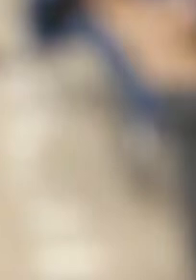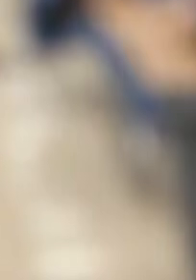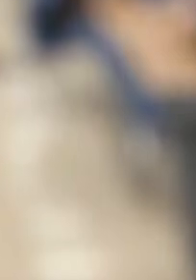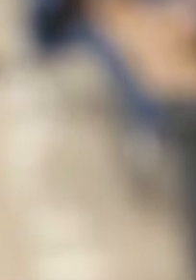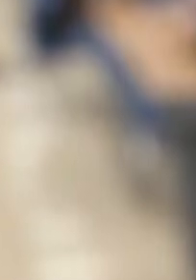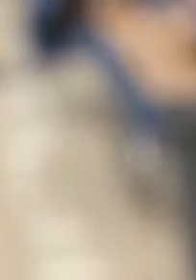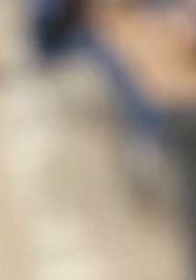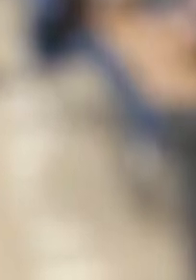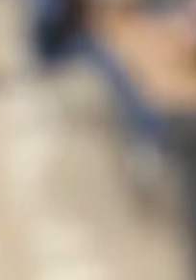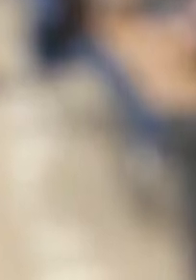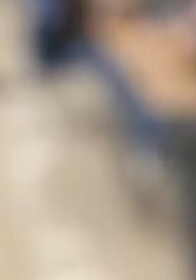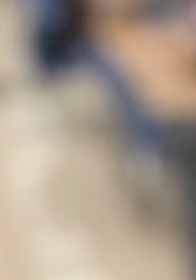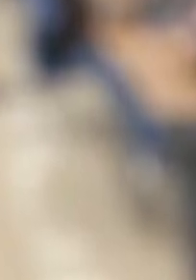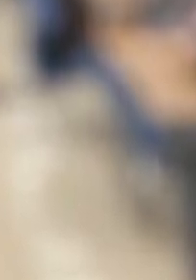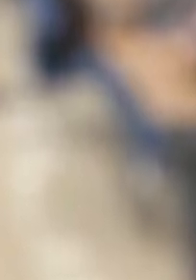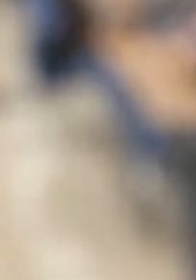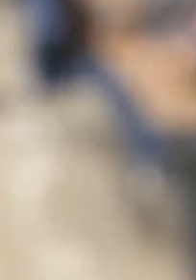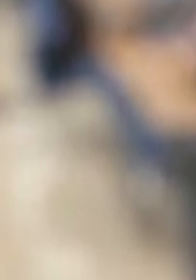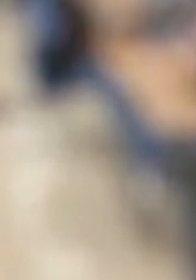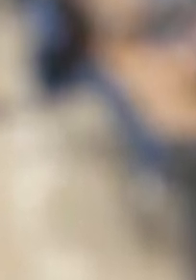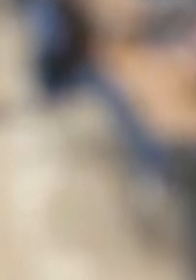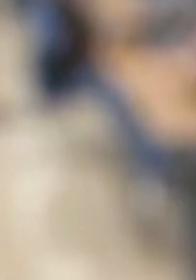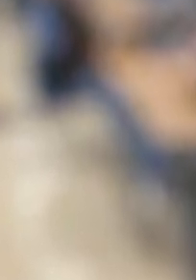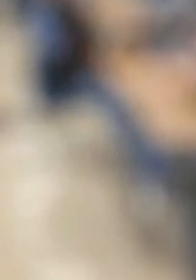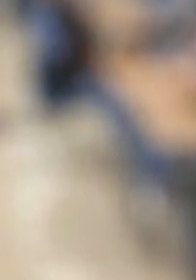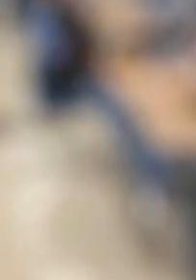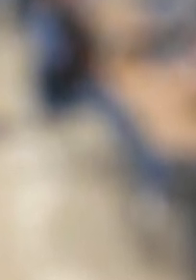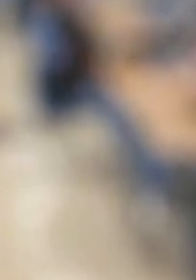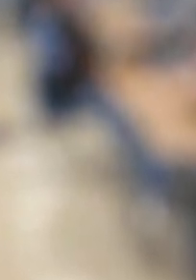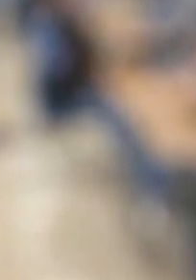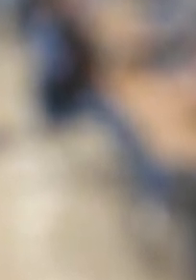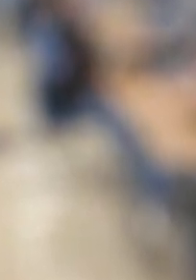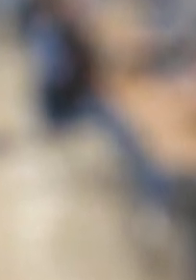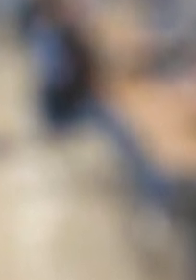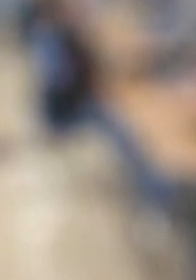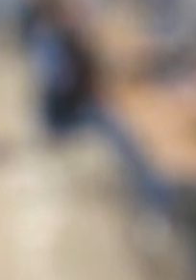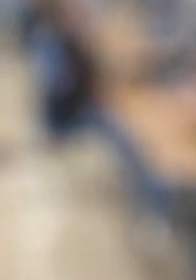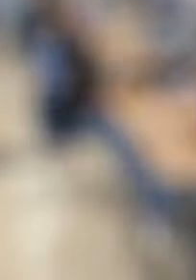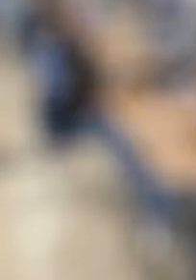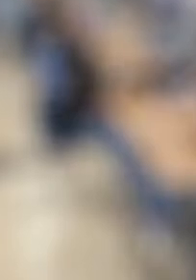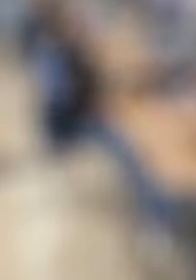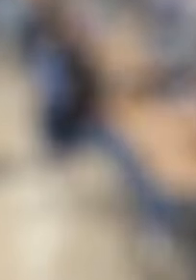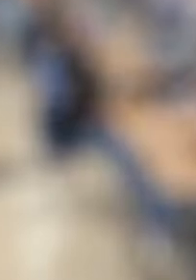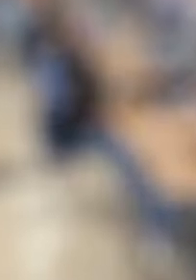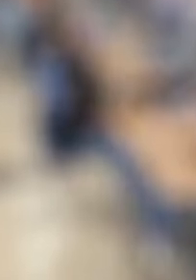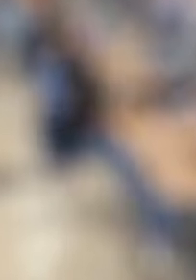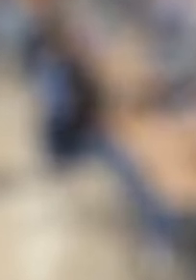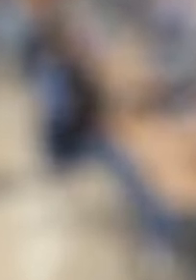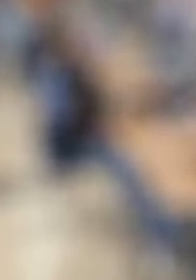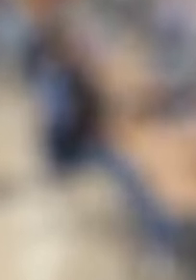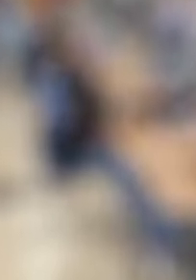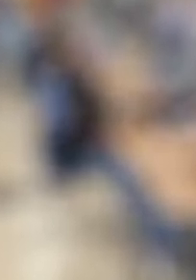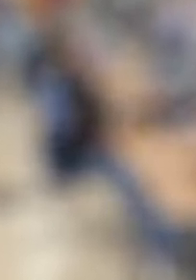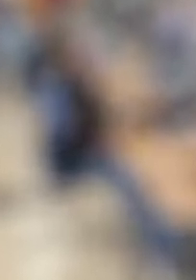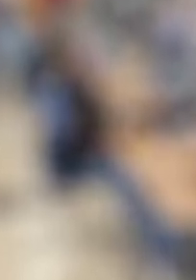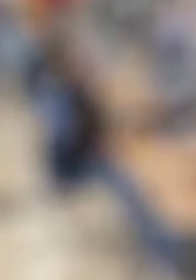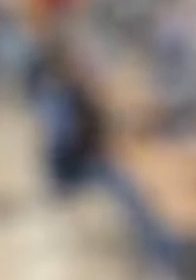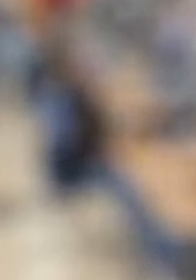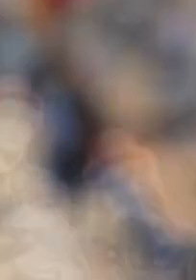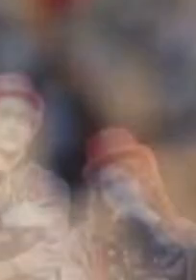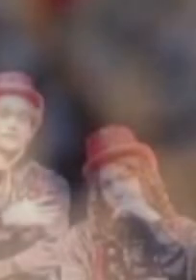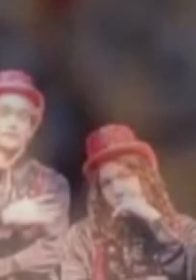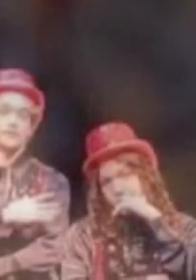get dressed up for the time of our lives. Let's get it started, started,